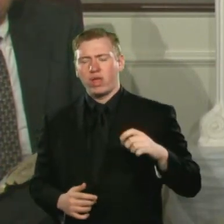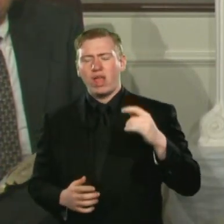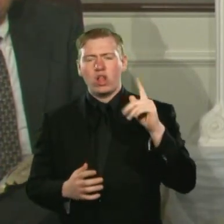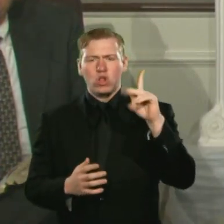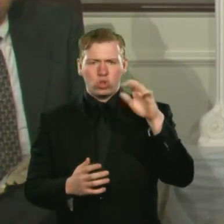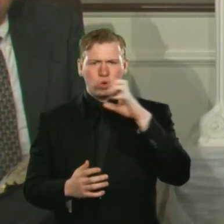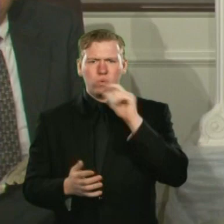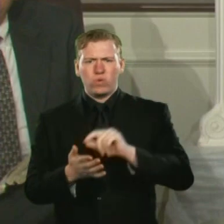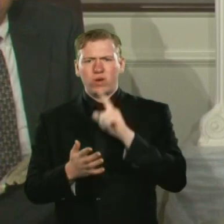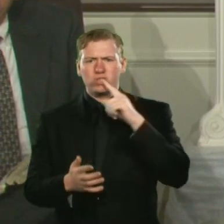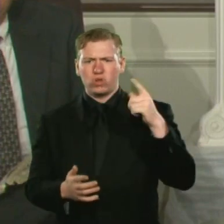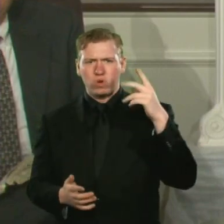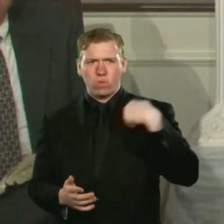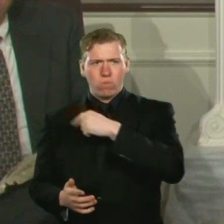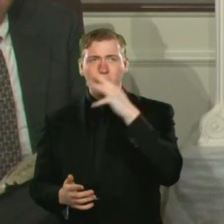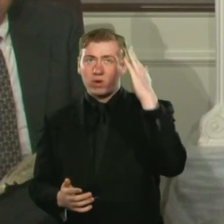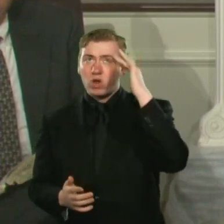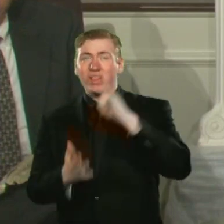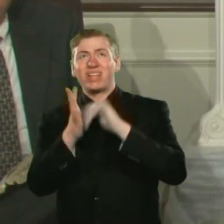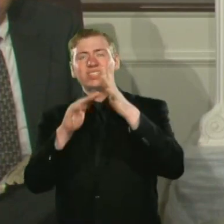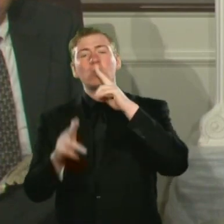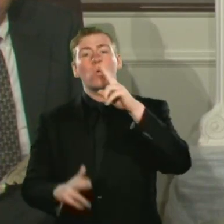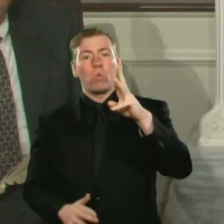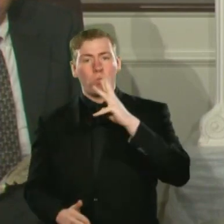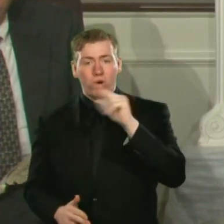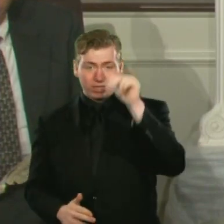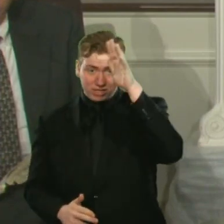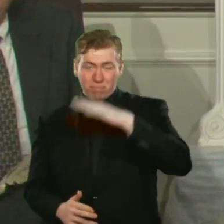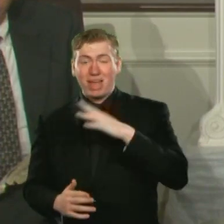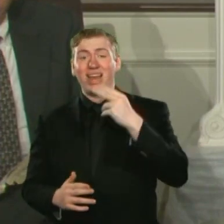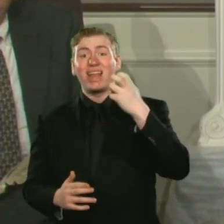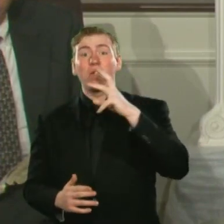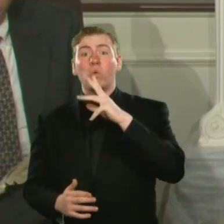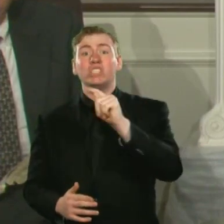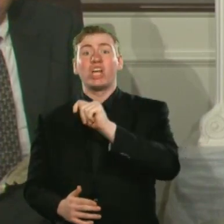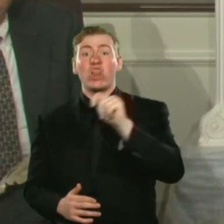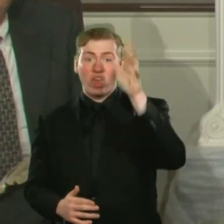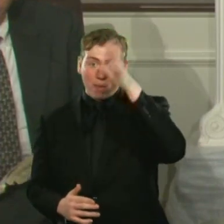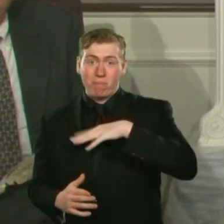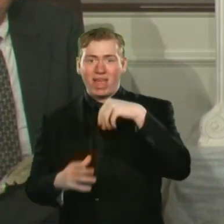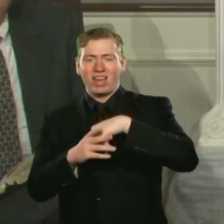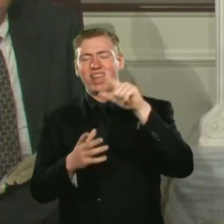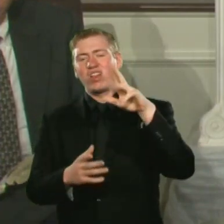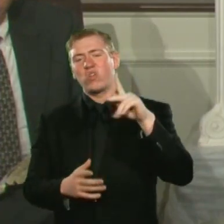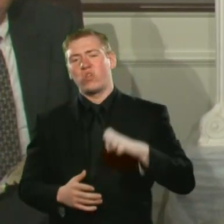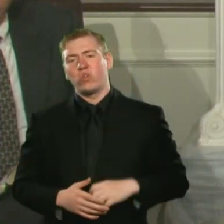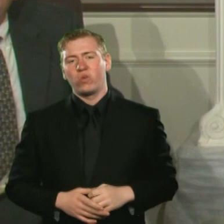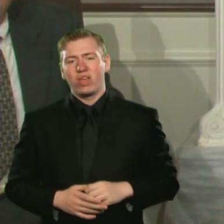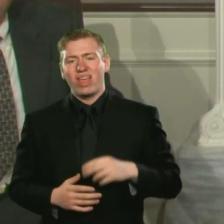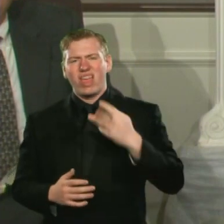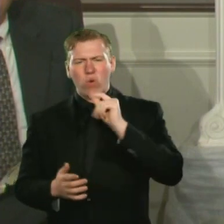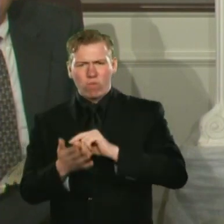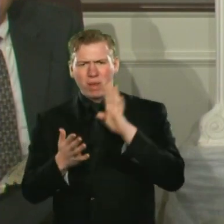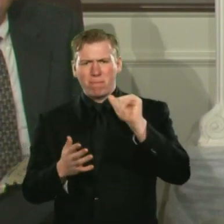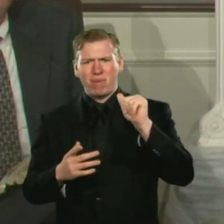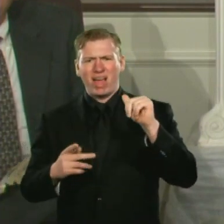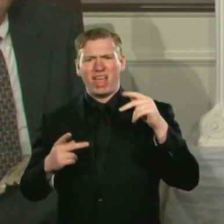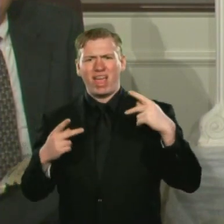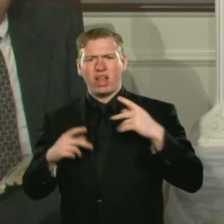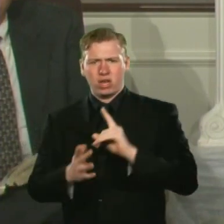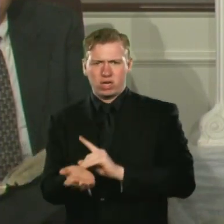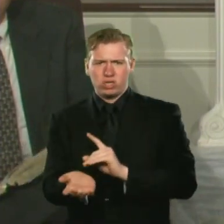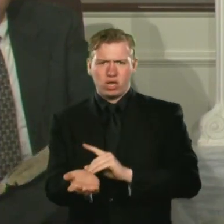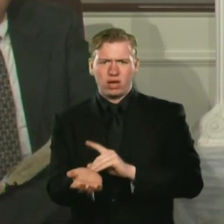that Jesus was a man. And he was the man in Luke. It's written by a physician. It's one of